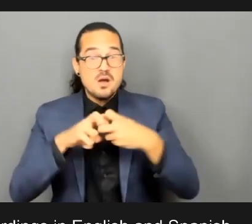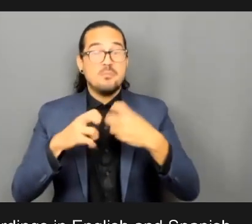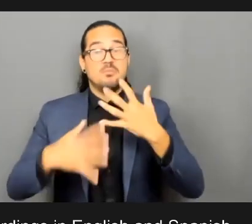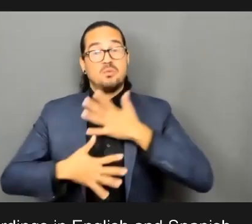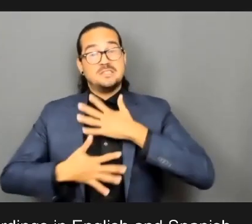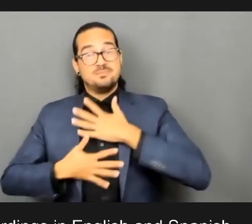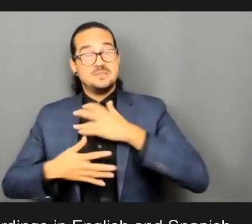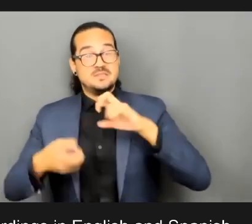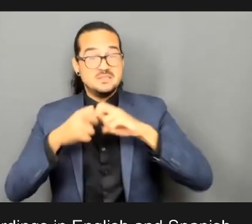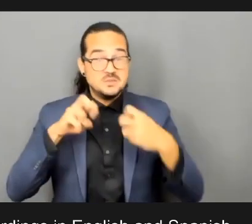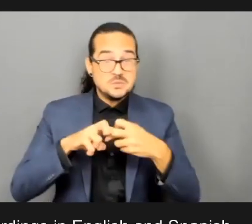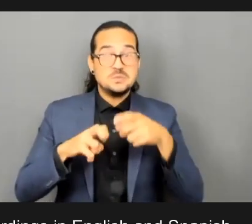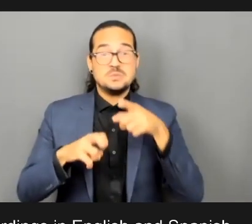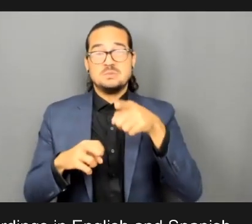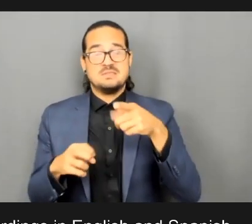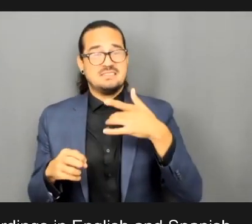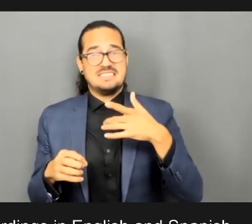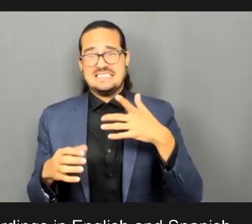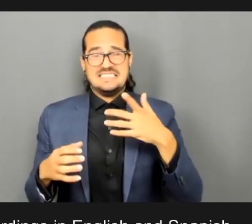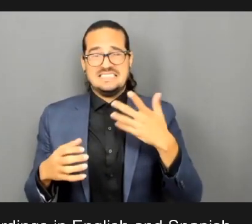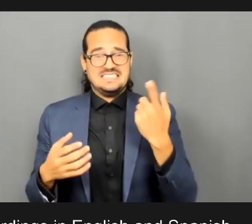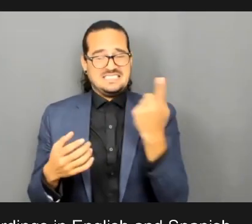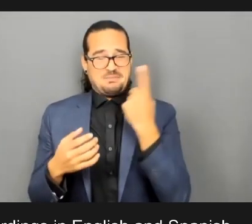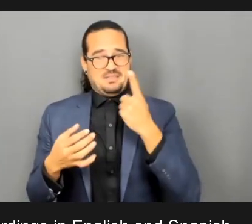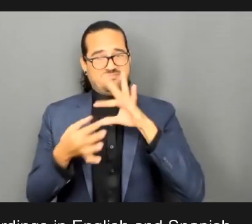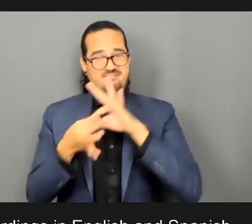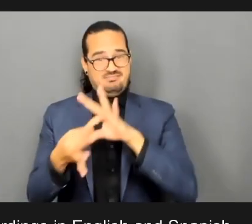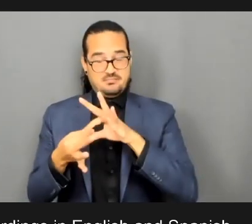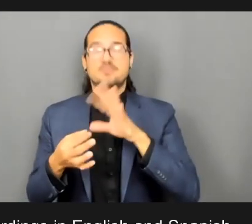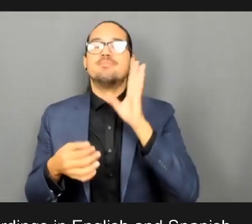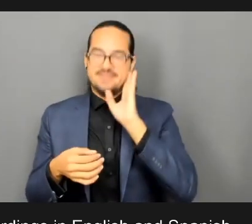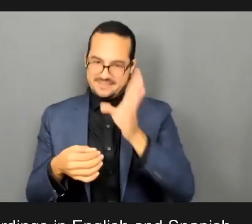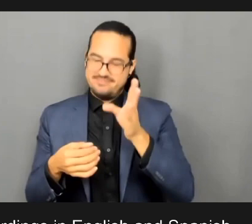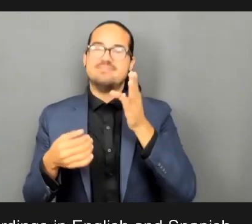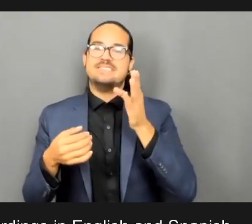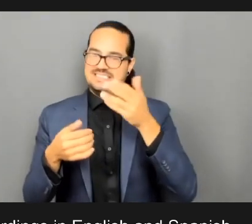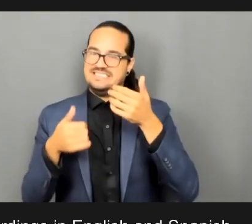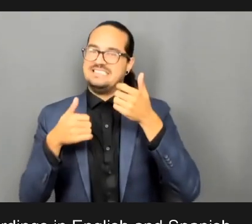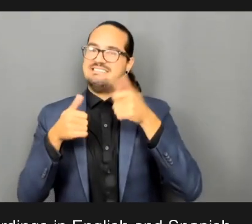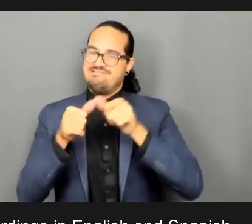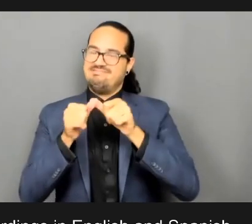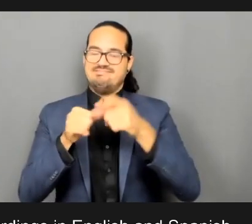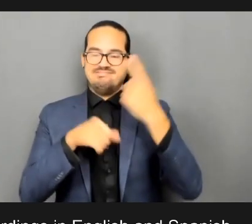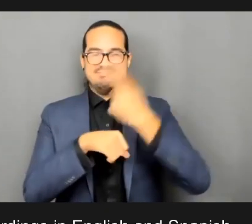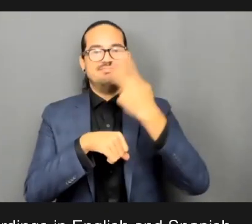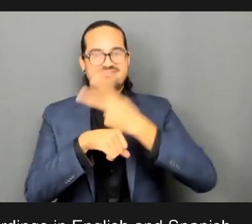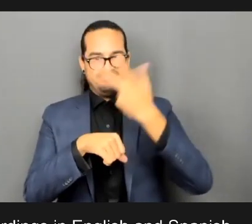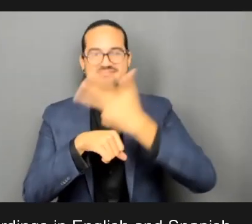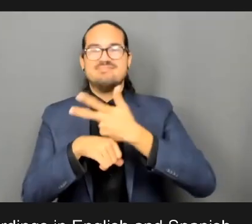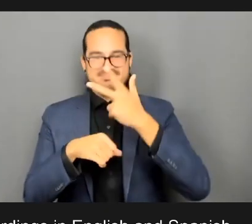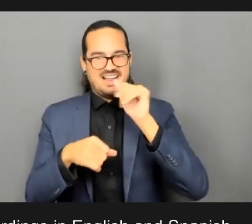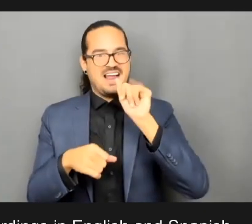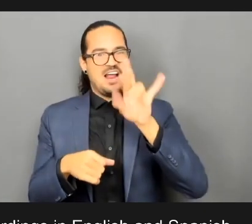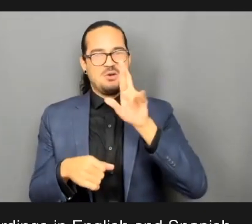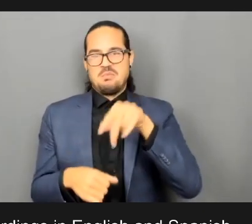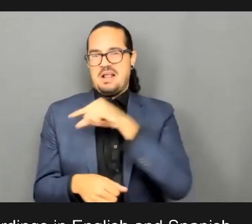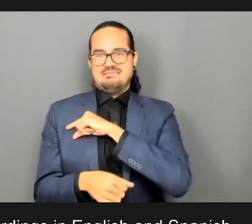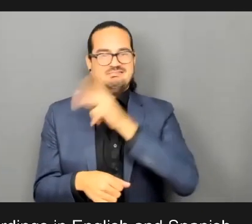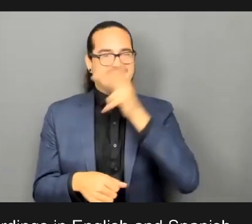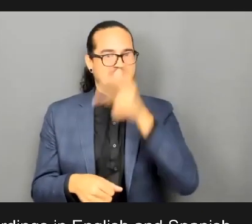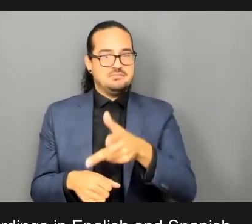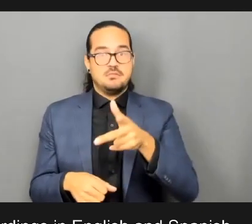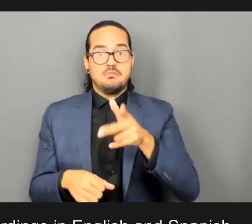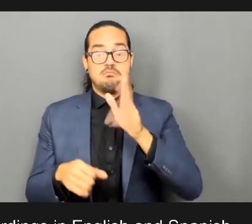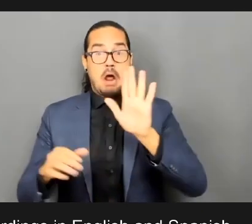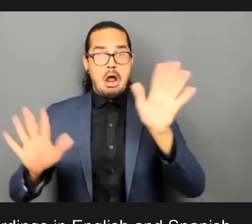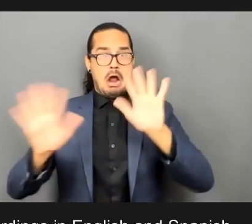problems in the past, you'll likely have problems again the next few days, but we're still not seeing anything in the very unhealthy or hazardous category like you're seeing